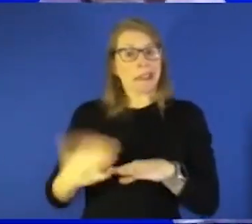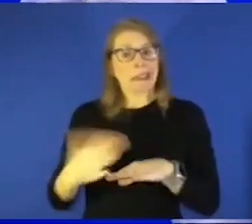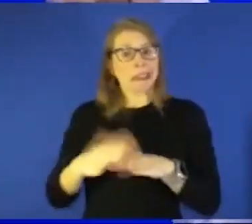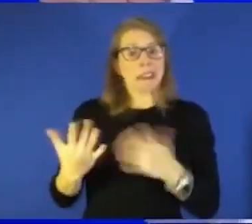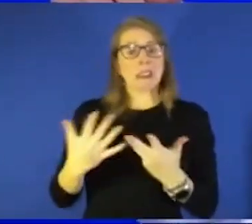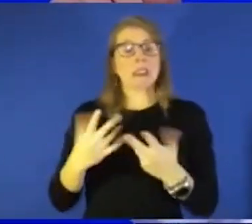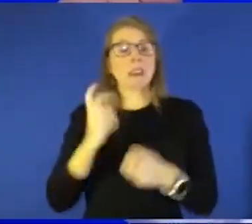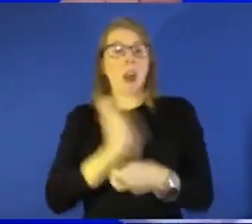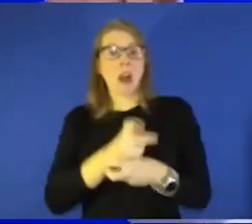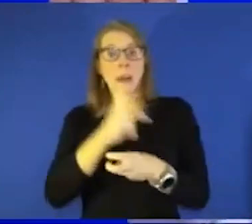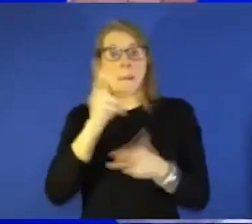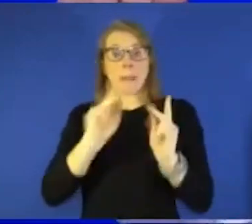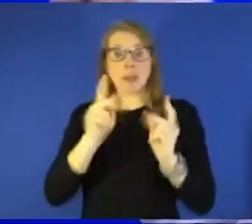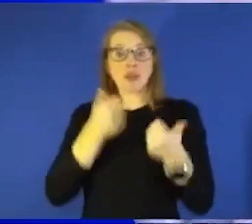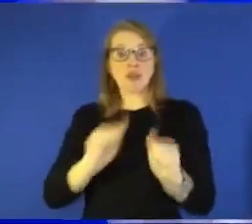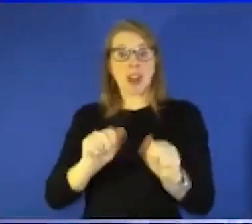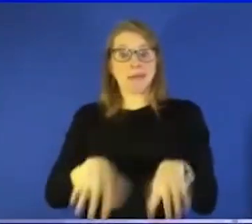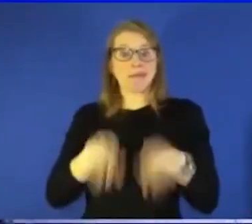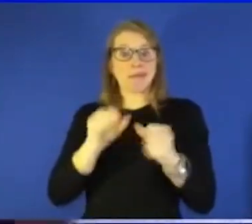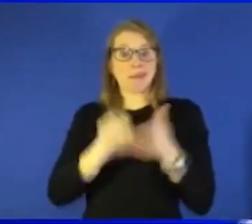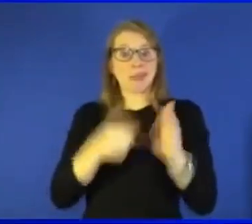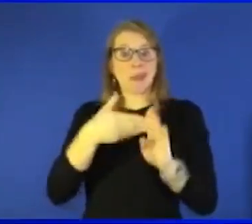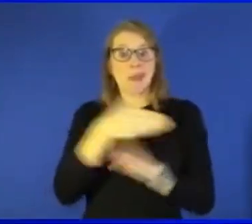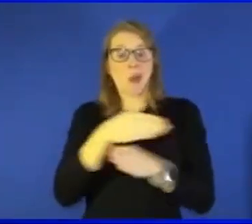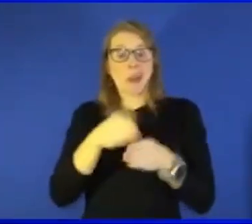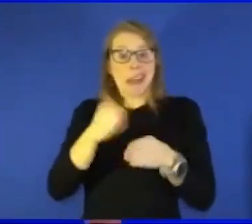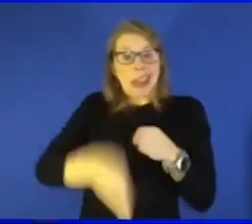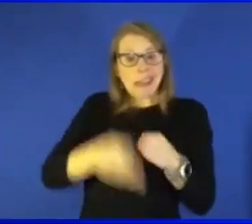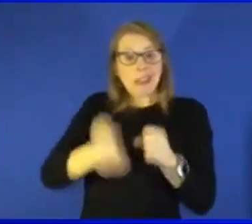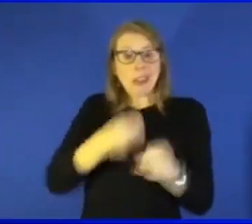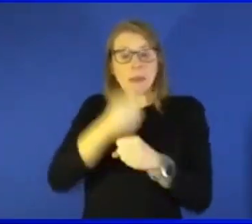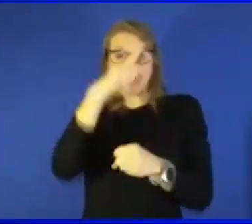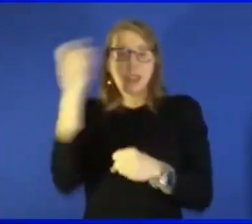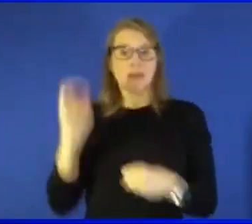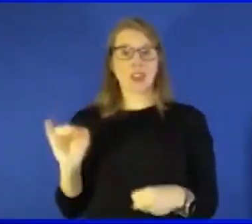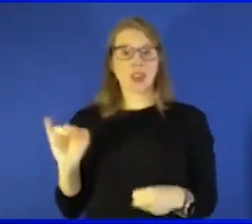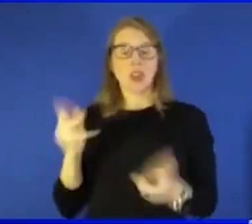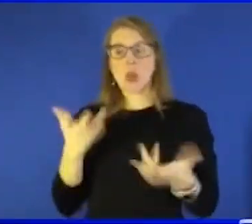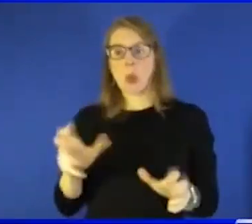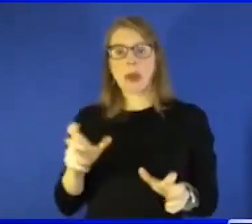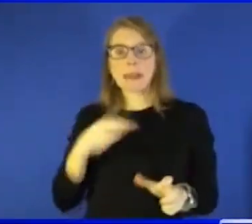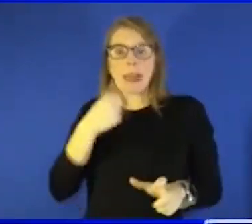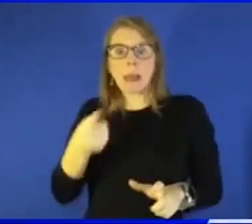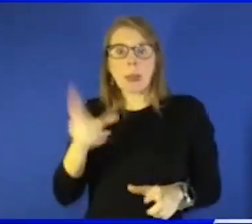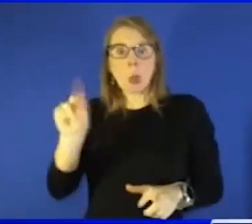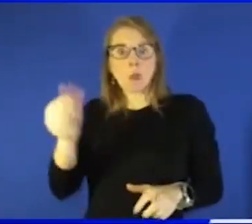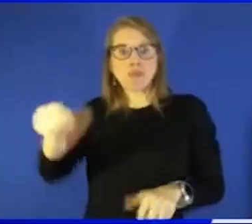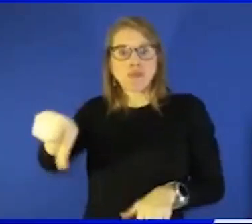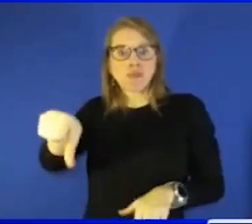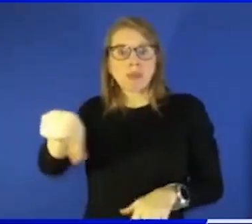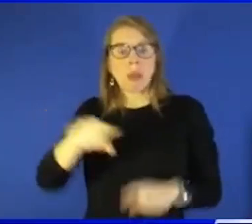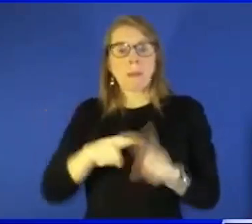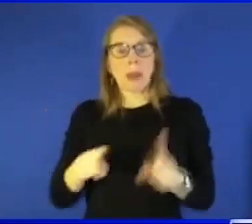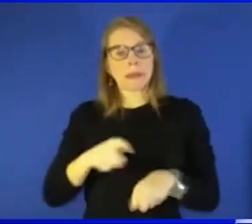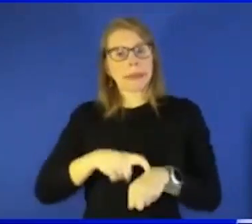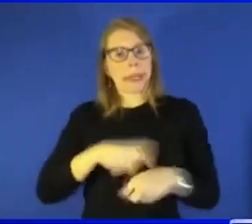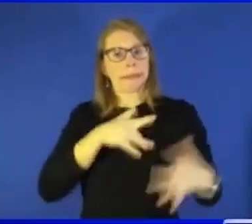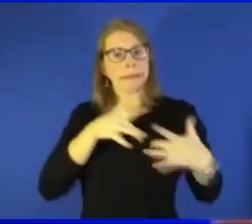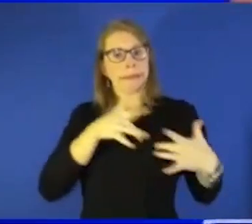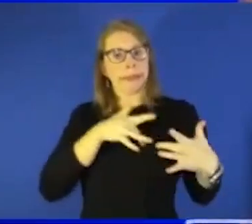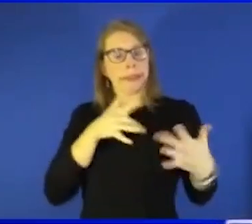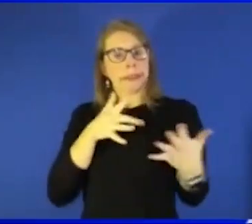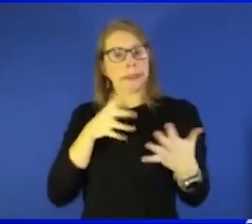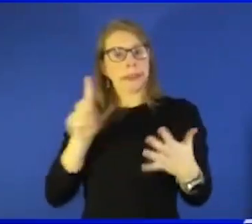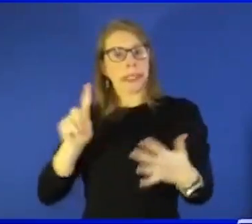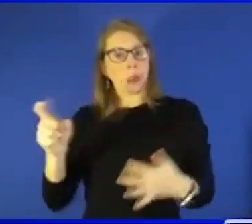the end of the year because of insurance. Yeah. And you don't want to have to say no to them, but you have that. You have time-sensitive diagnoses. So I think